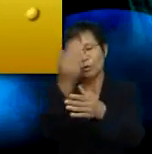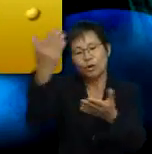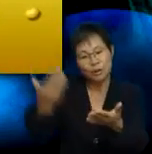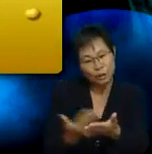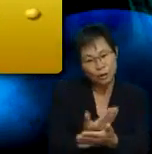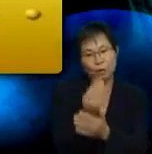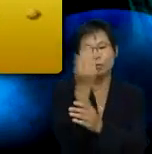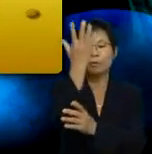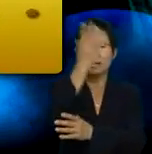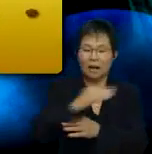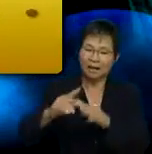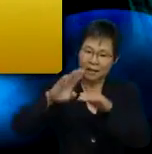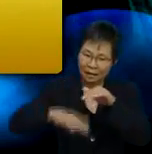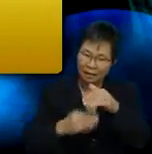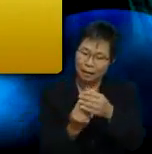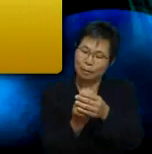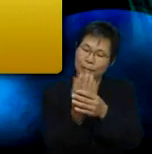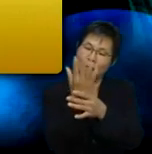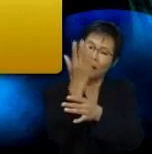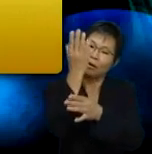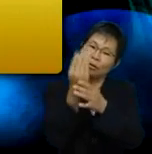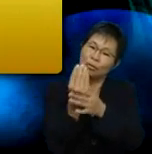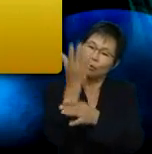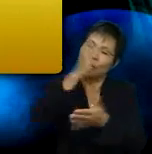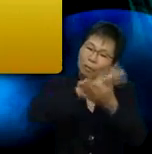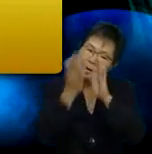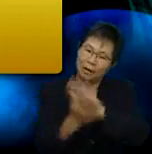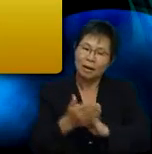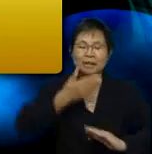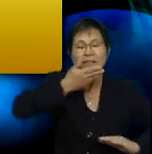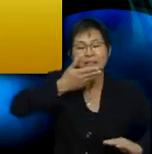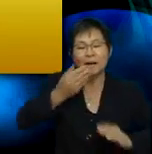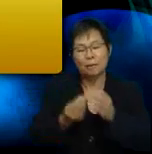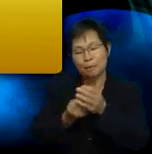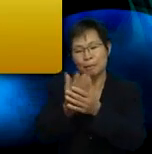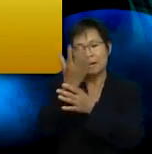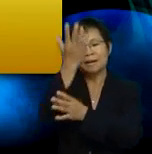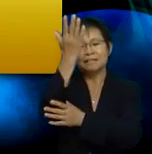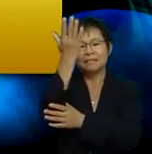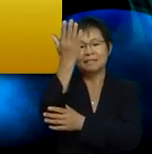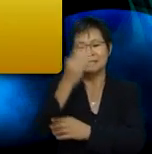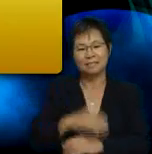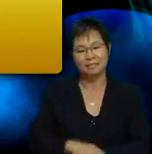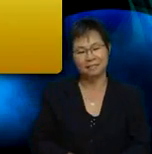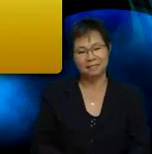new plant. Then, the plant will start to grow and becomes a young plant.